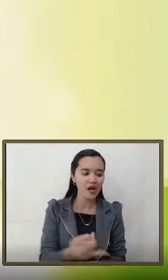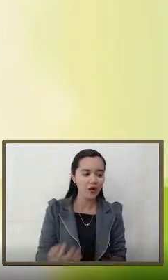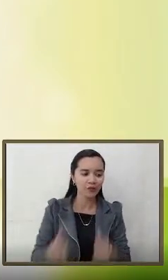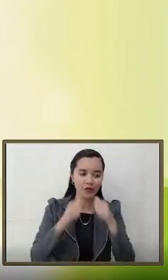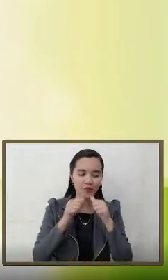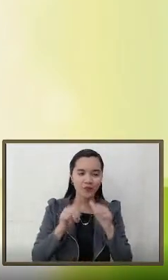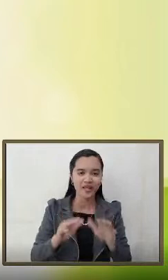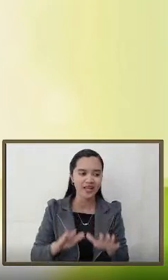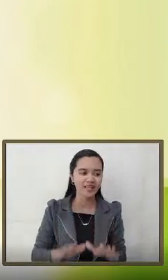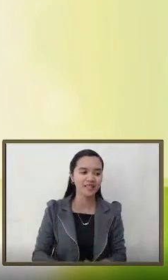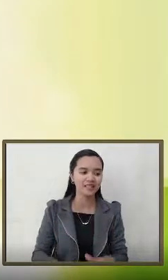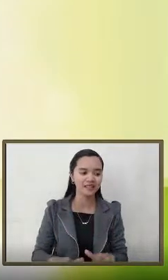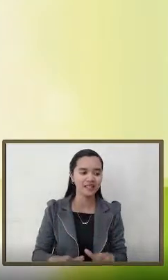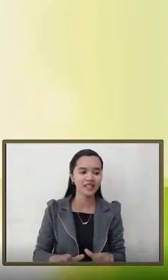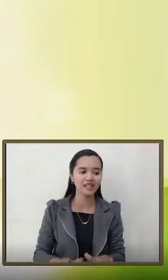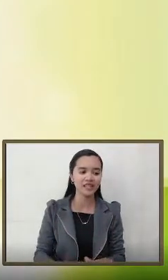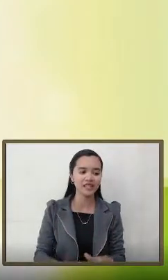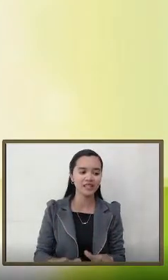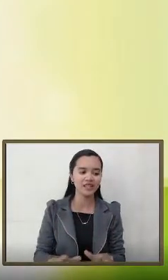Count your